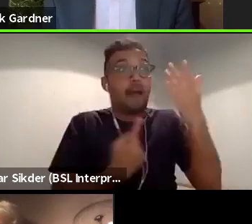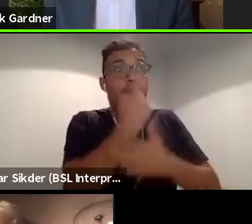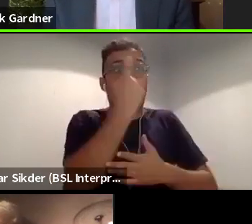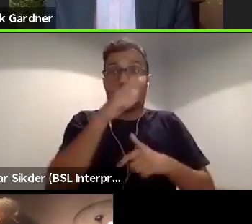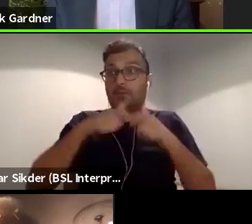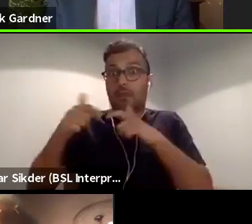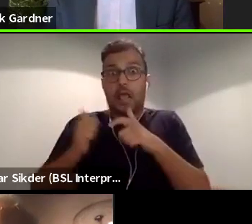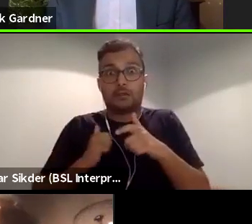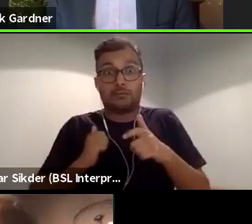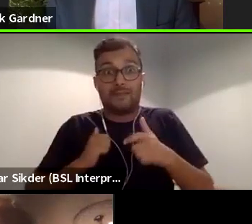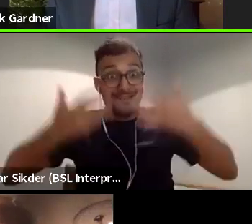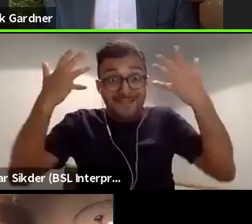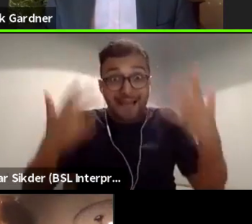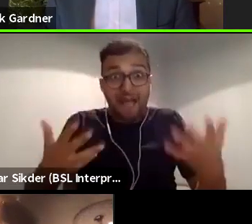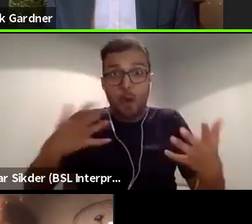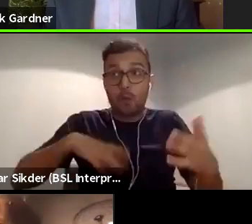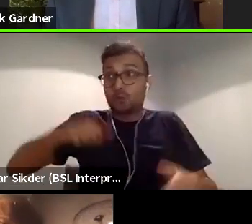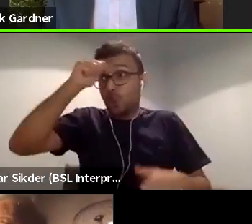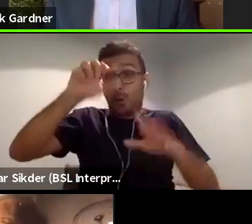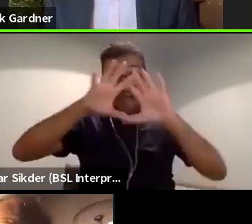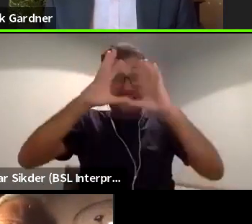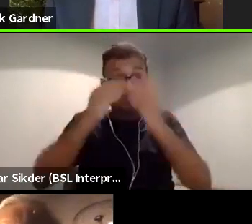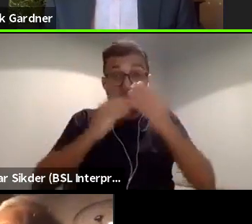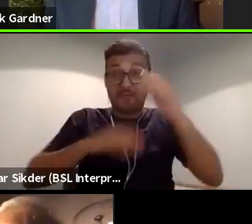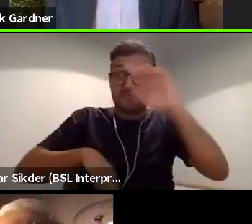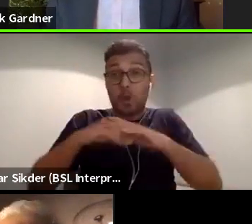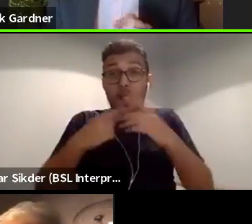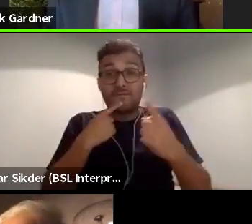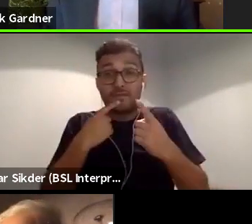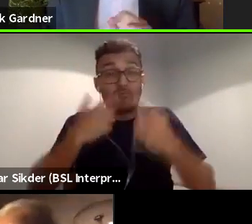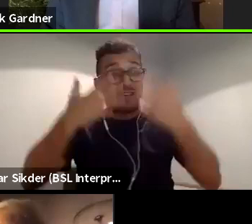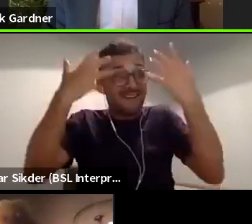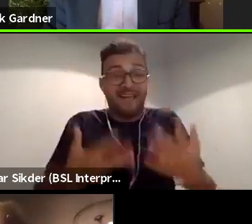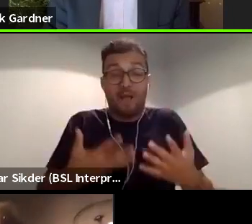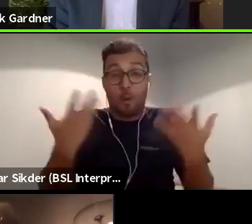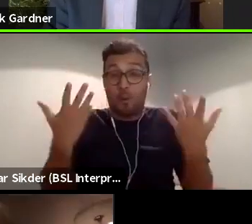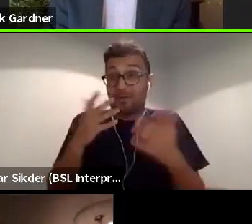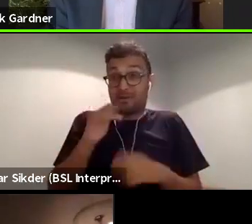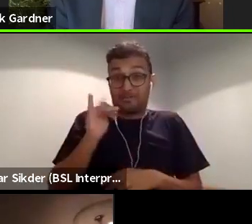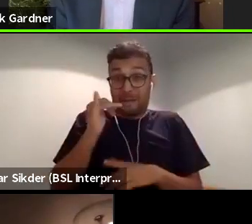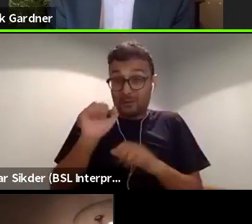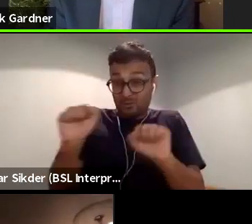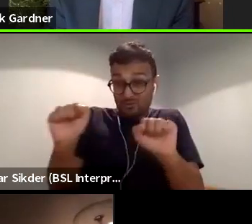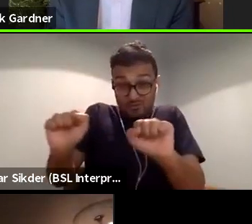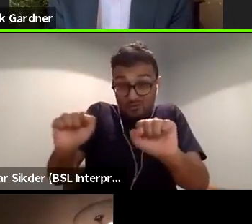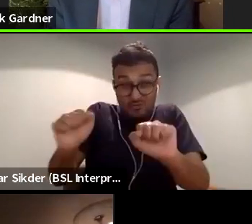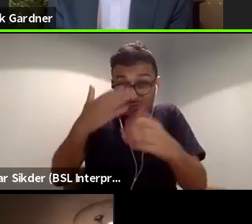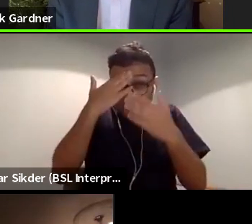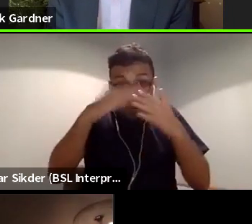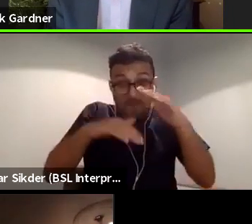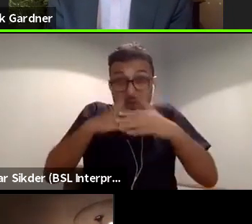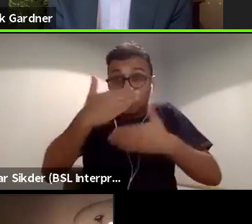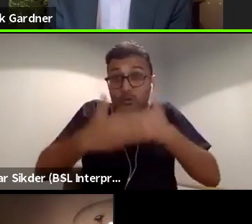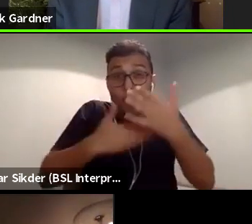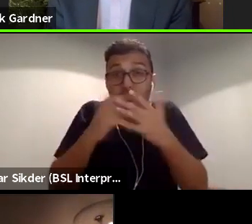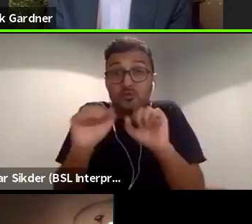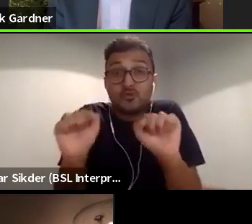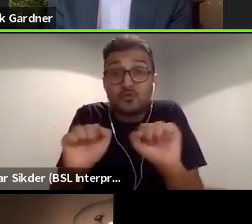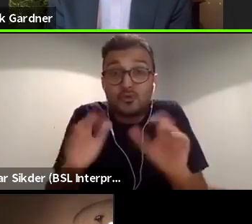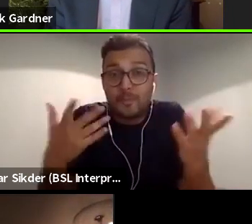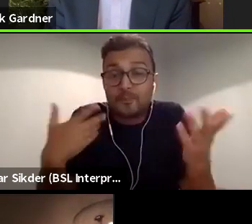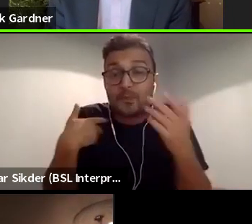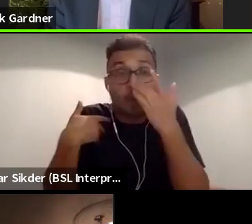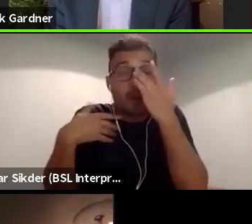answers, details, which often aren't yet necessarily available. And I can think of very briefly 3 incidents